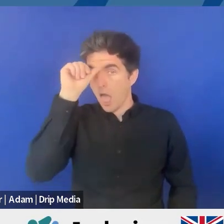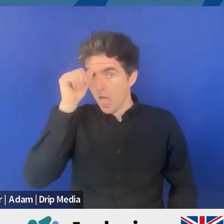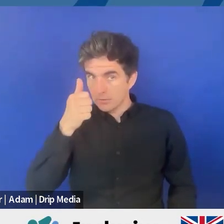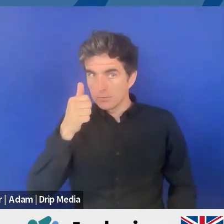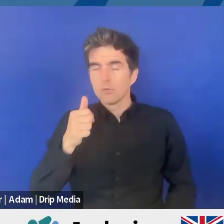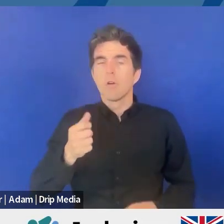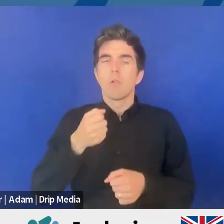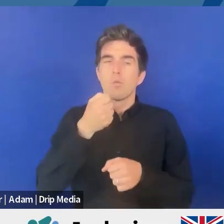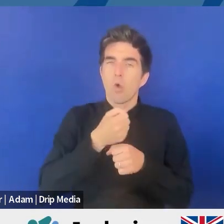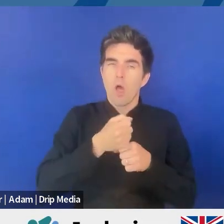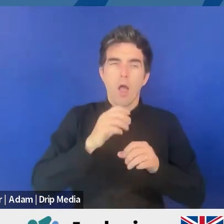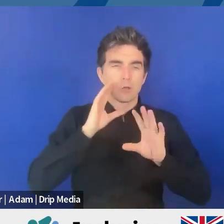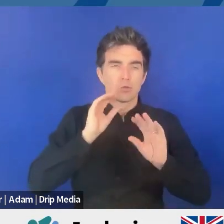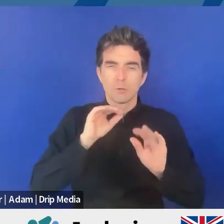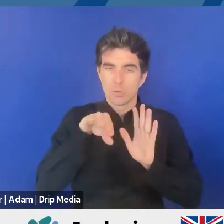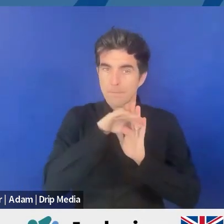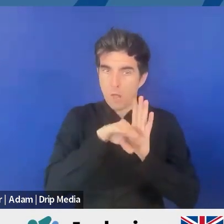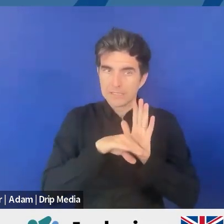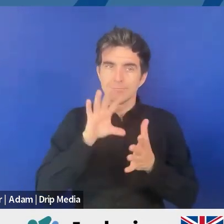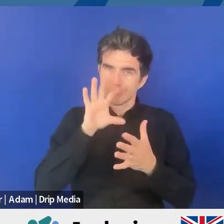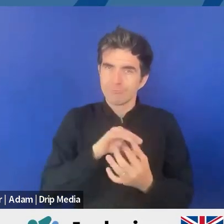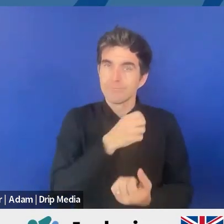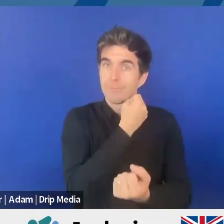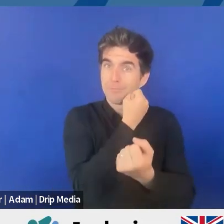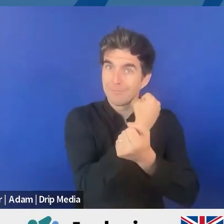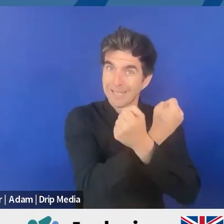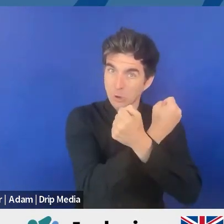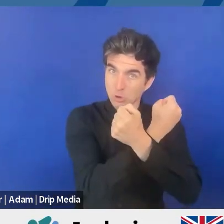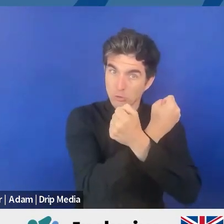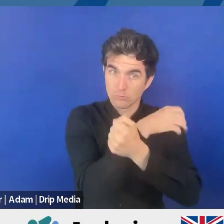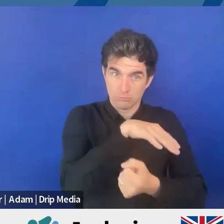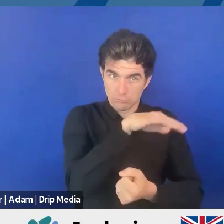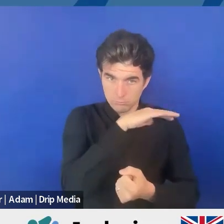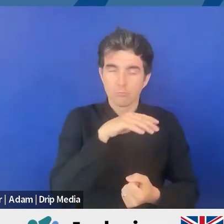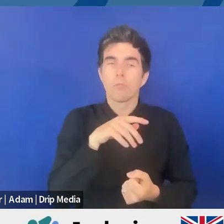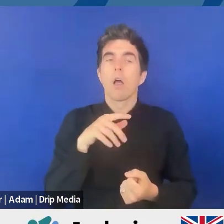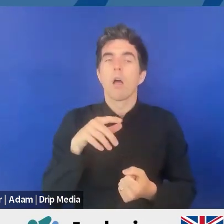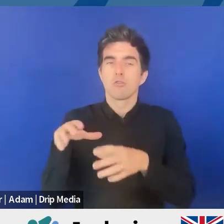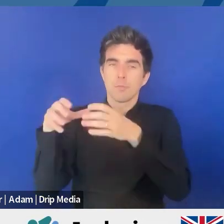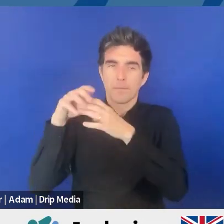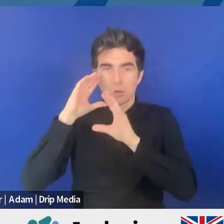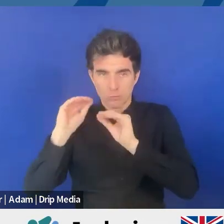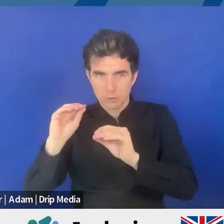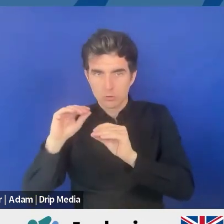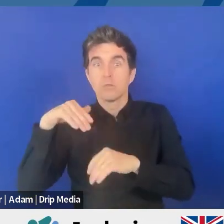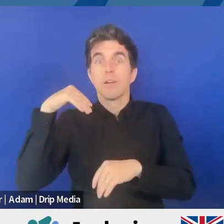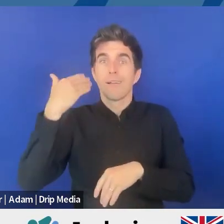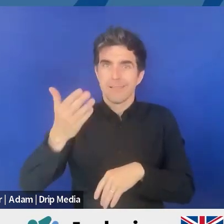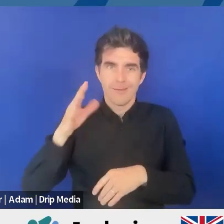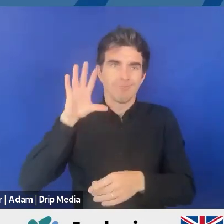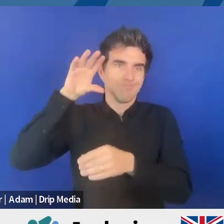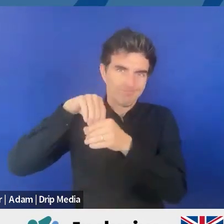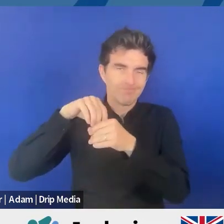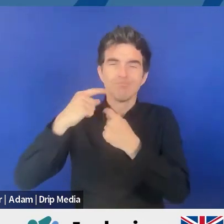Department of Education before joining the diplomatic service. At FCDO, she has worked on issues ranging from climate change to EU policy